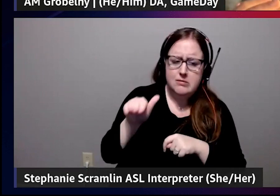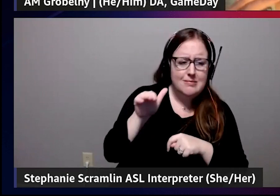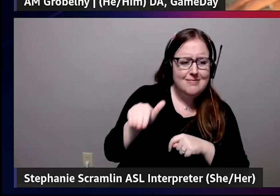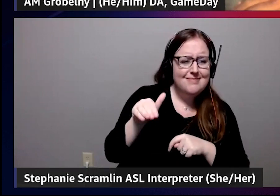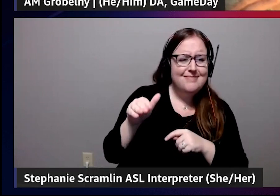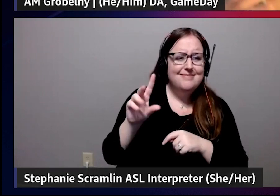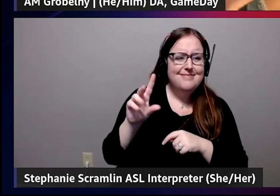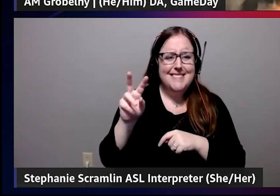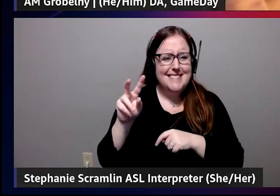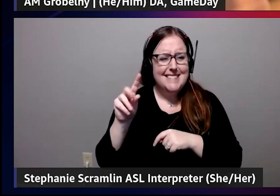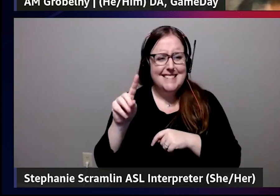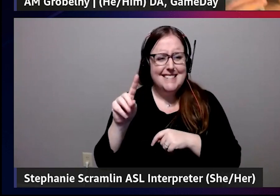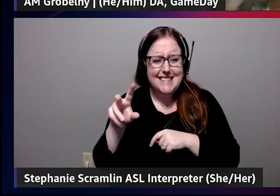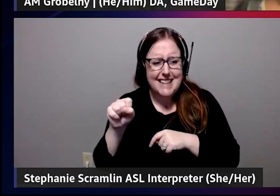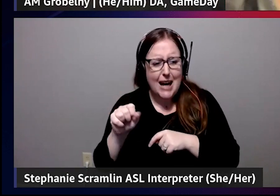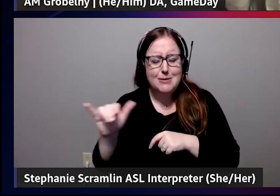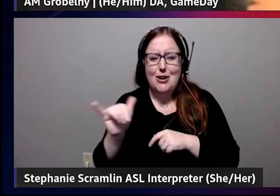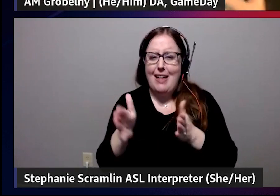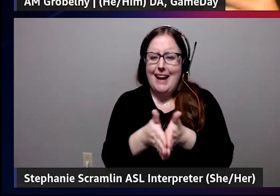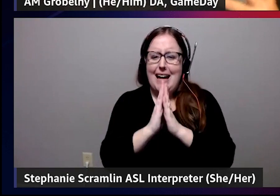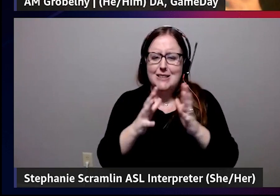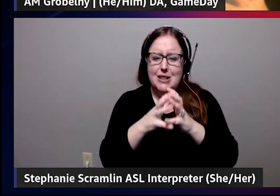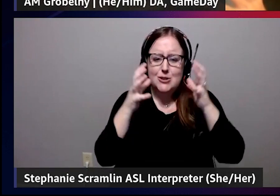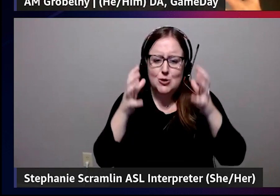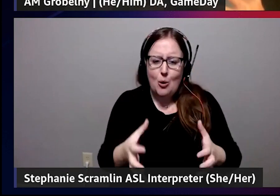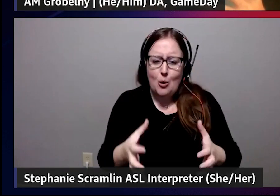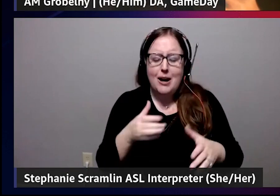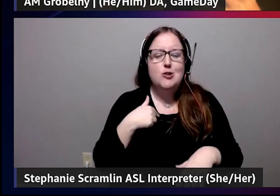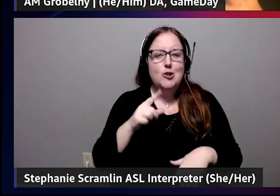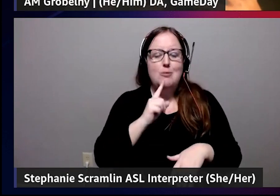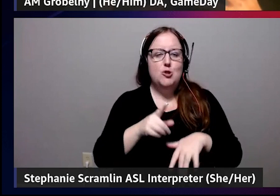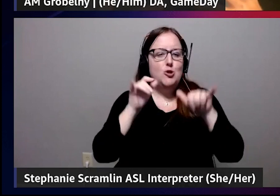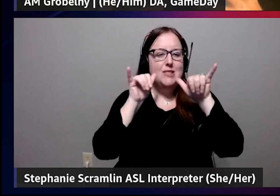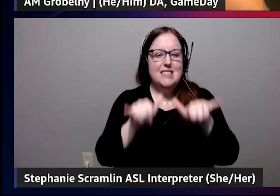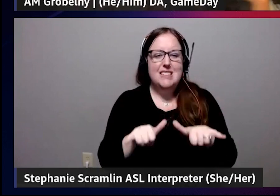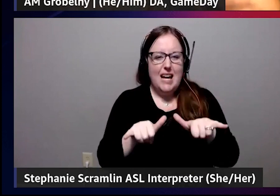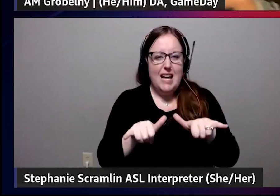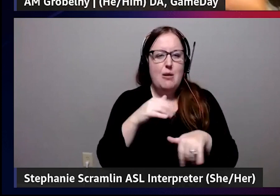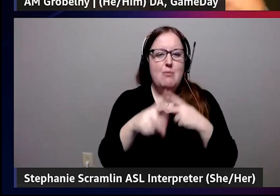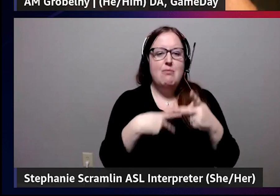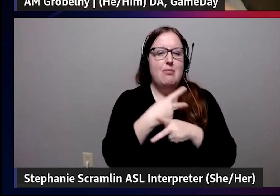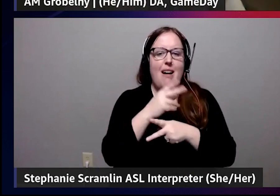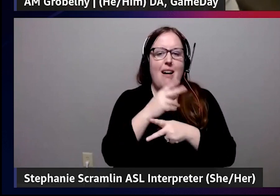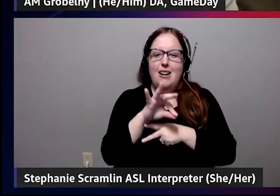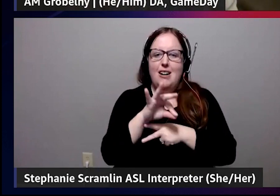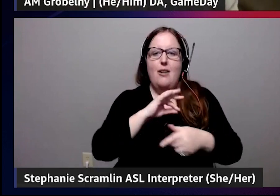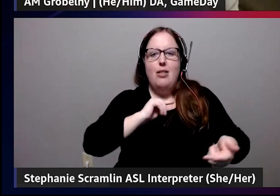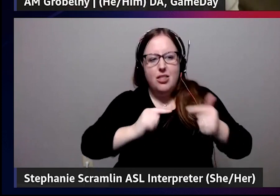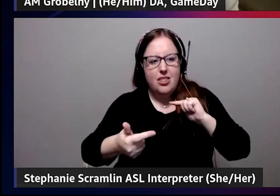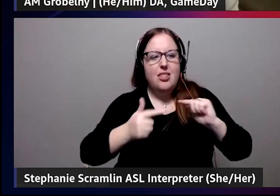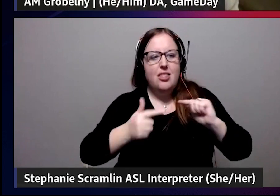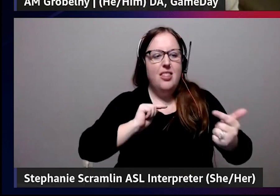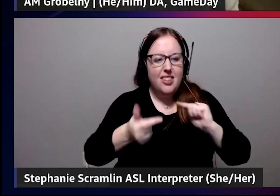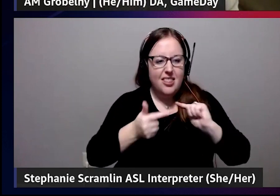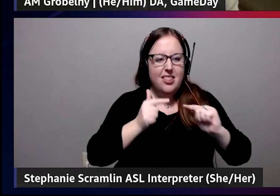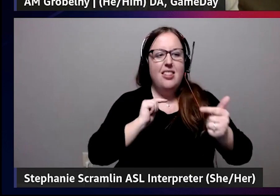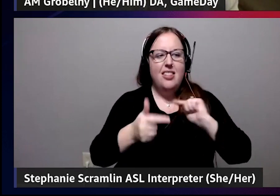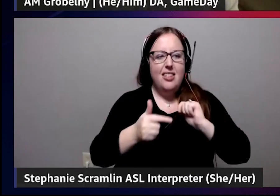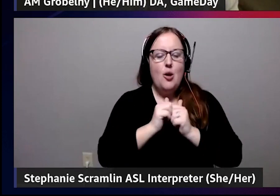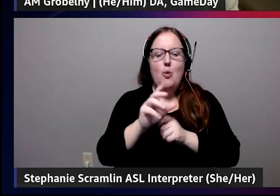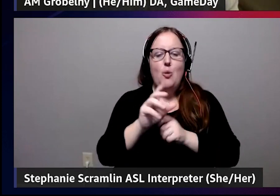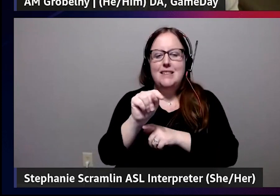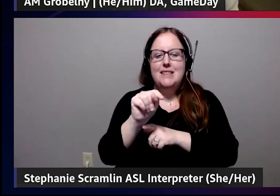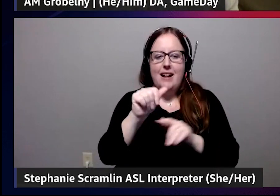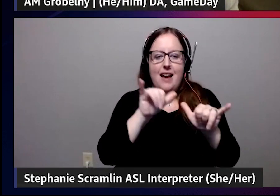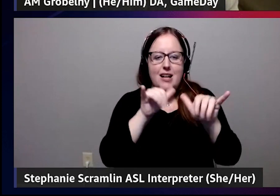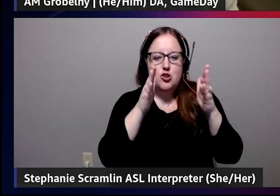they are like asking so much. I'm sure it's the same kind of back and forth with the data engineering